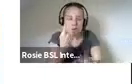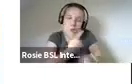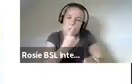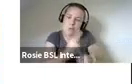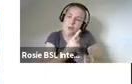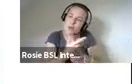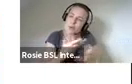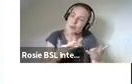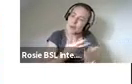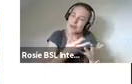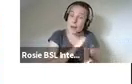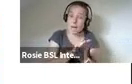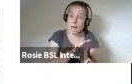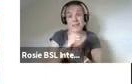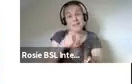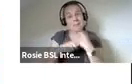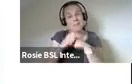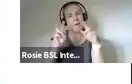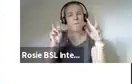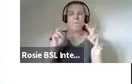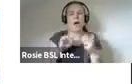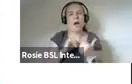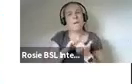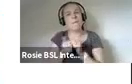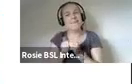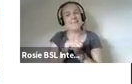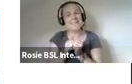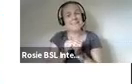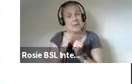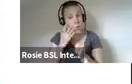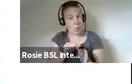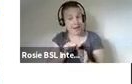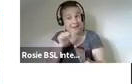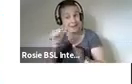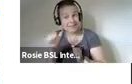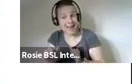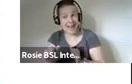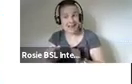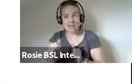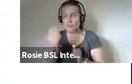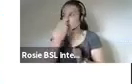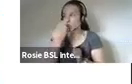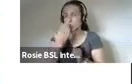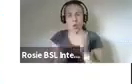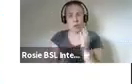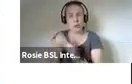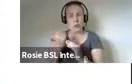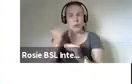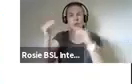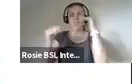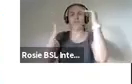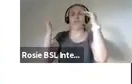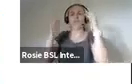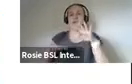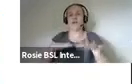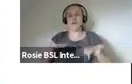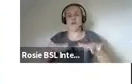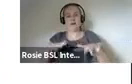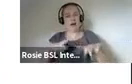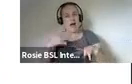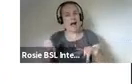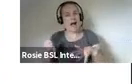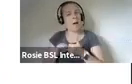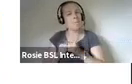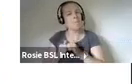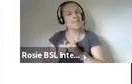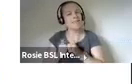they have then buddies when they go to the next educational setting, so they can remain with those